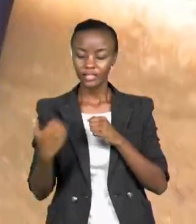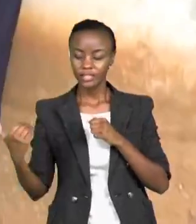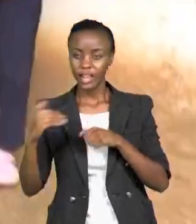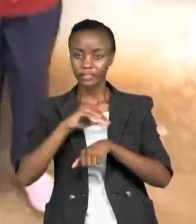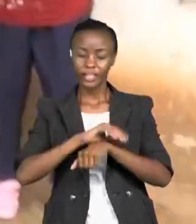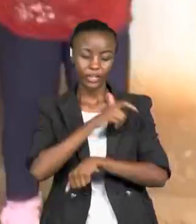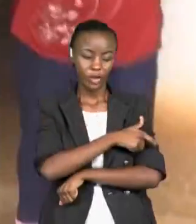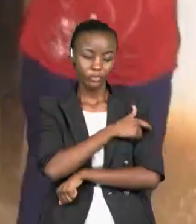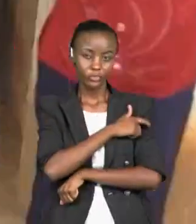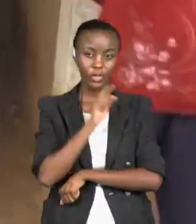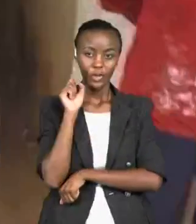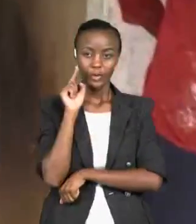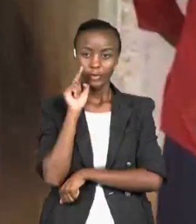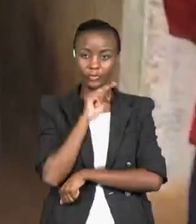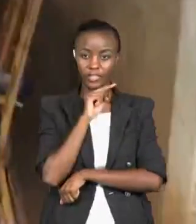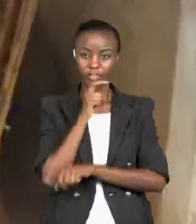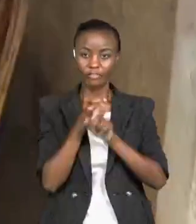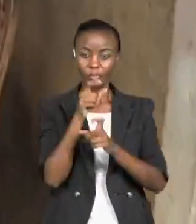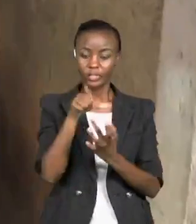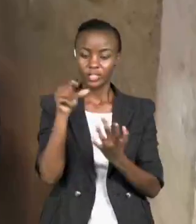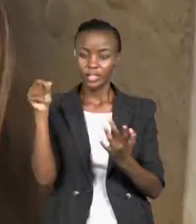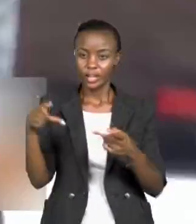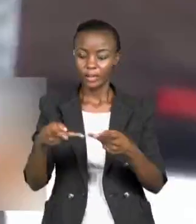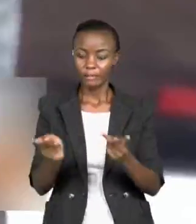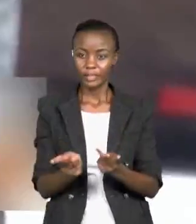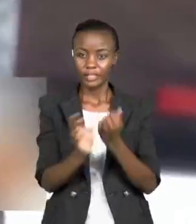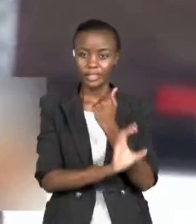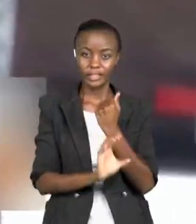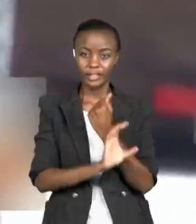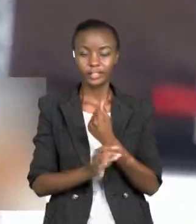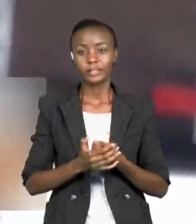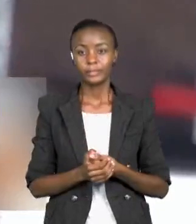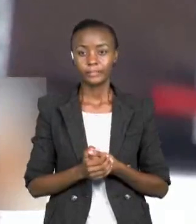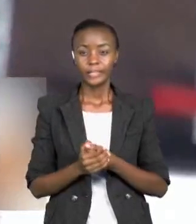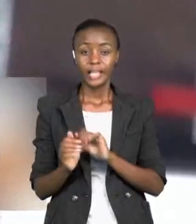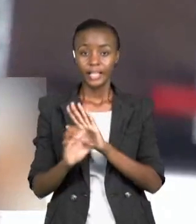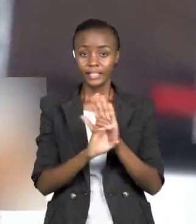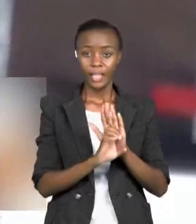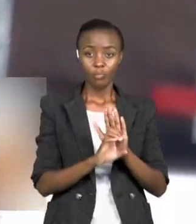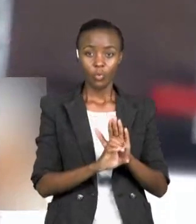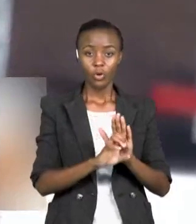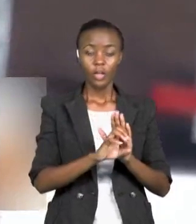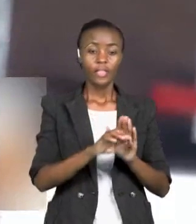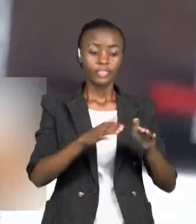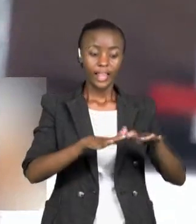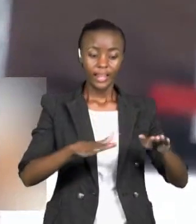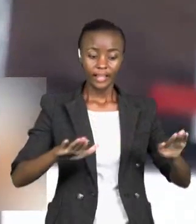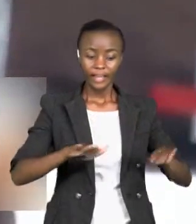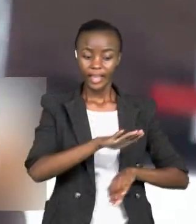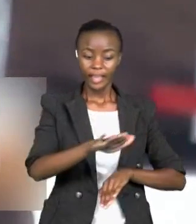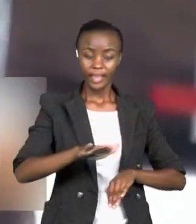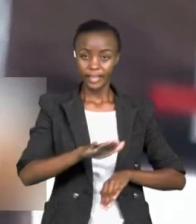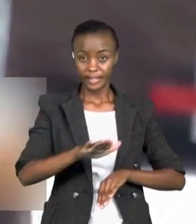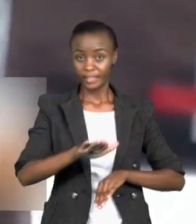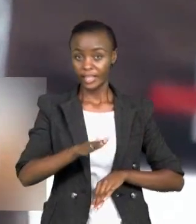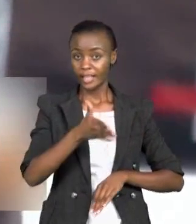malaria vaccine from selected areas in the country. Just like the Lake region, at the coast is something we are going